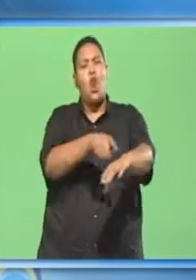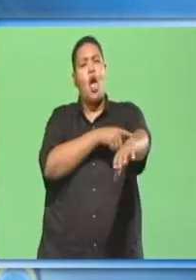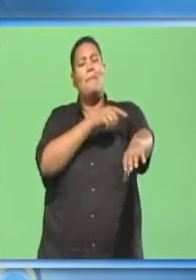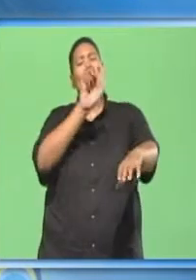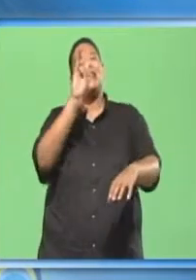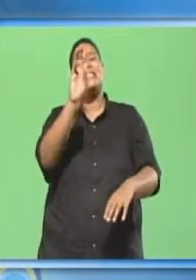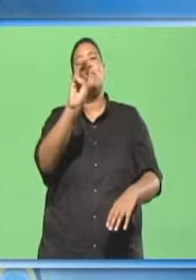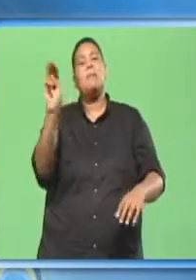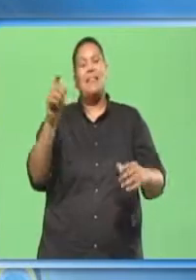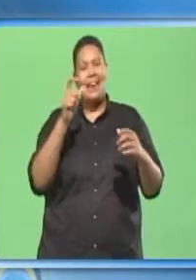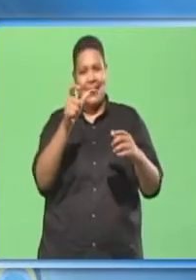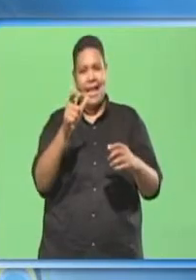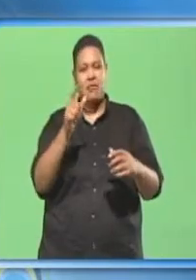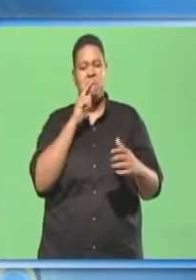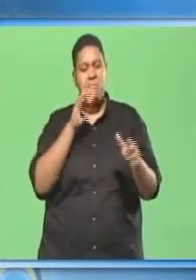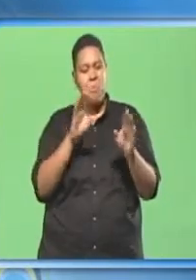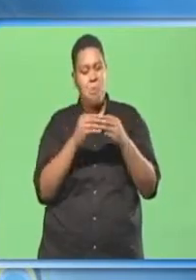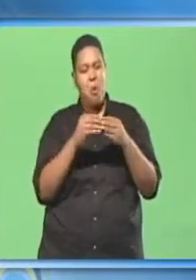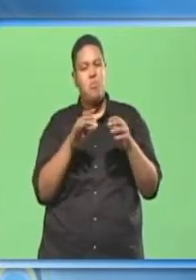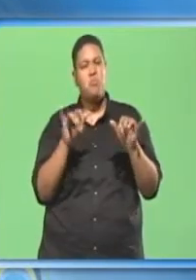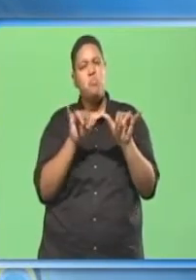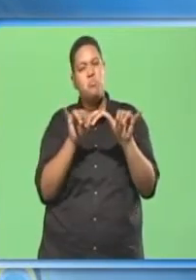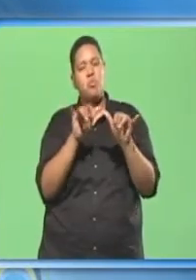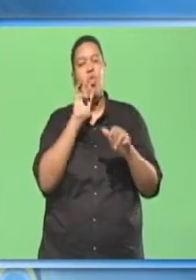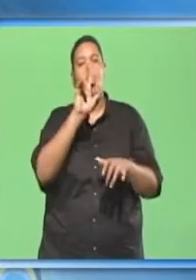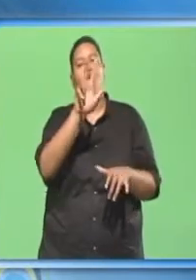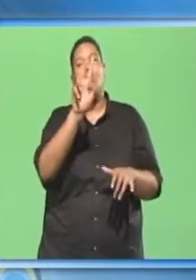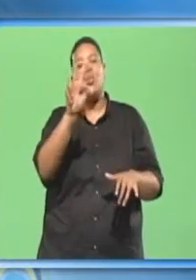board measuring approximately 32 mm wide.